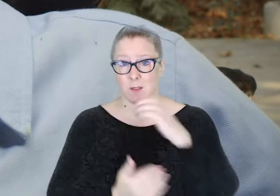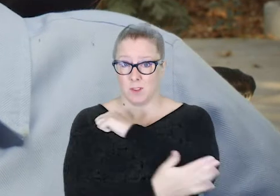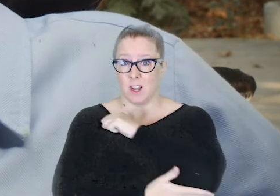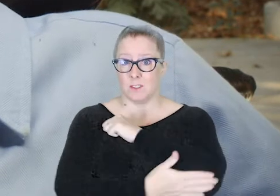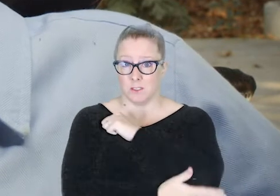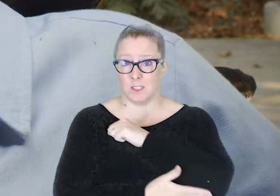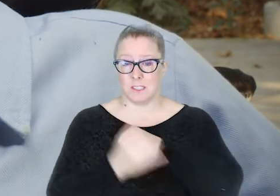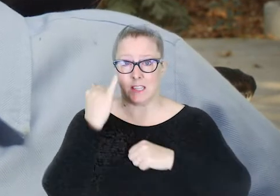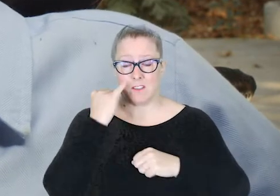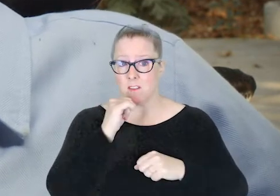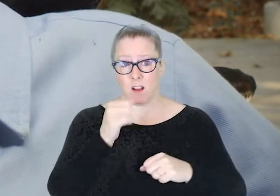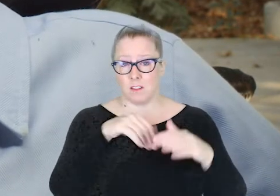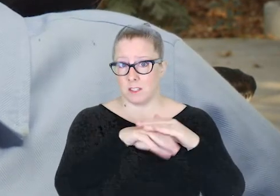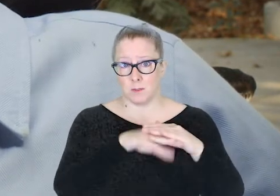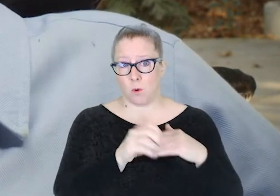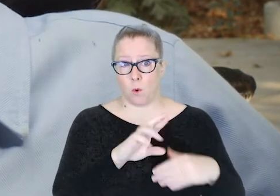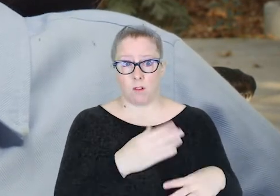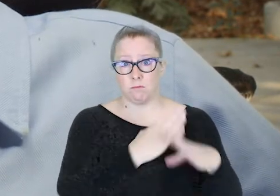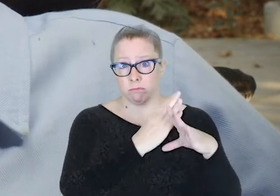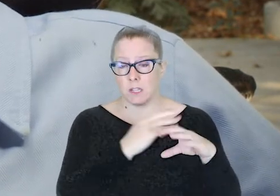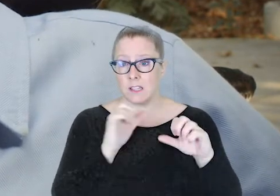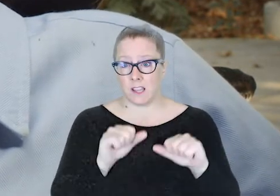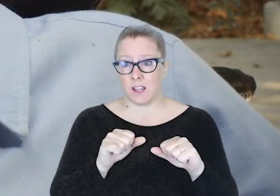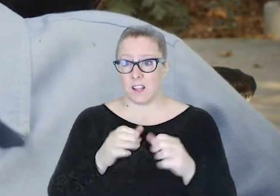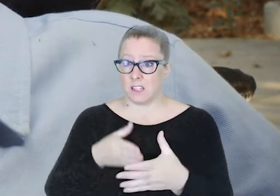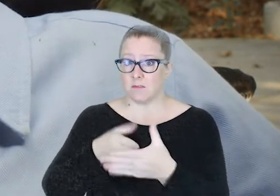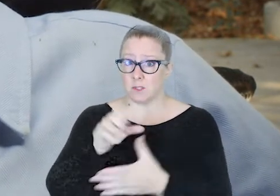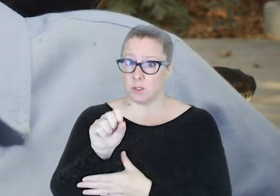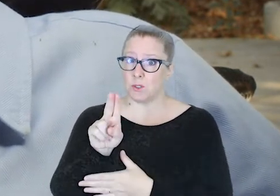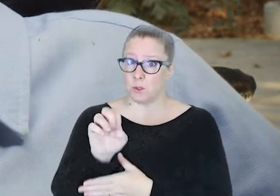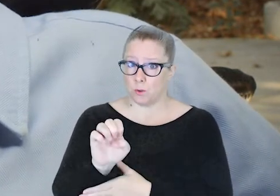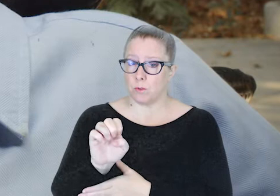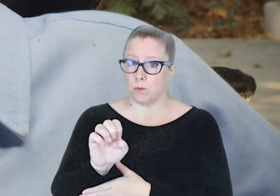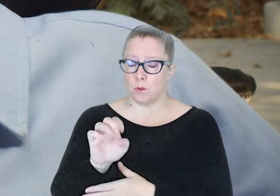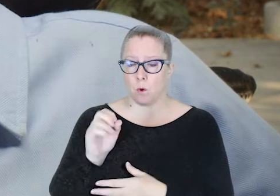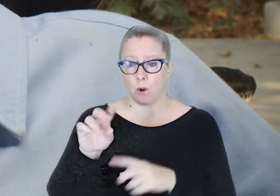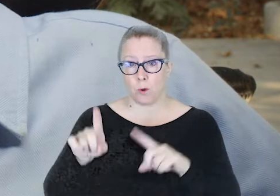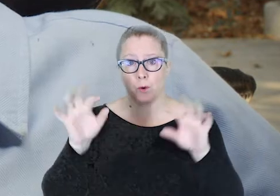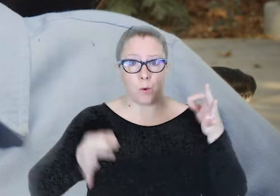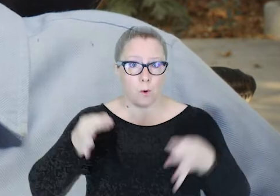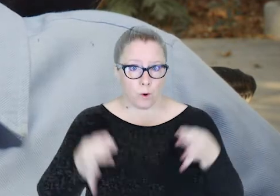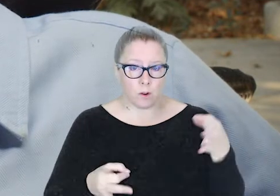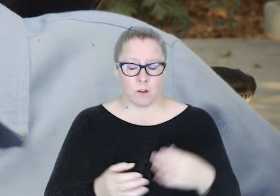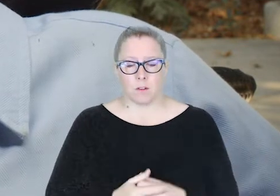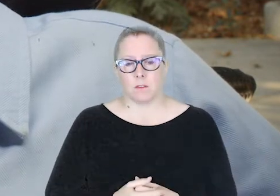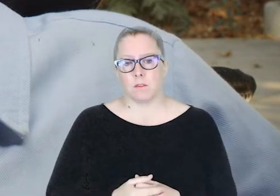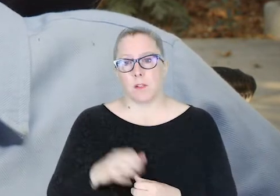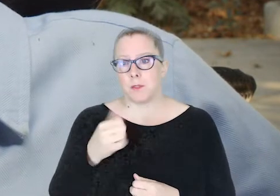to court. You could be sued, and the consequences are just financial. There's bad